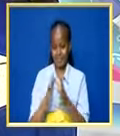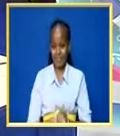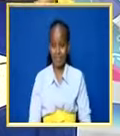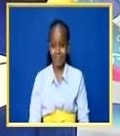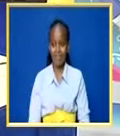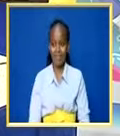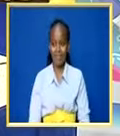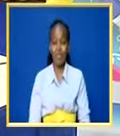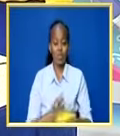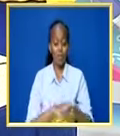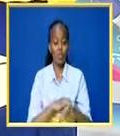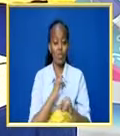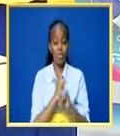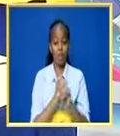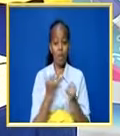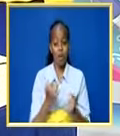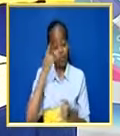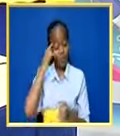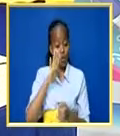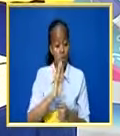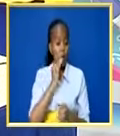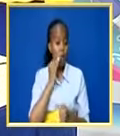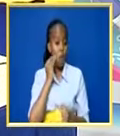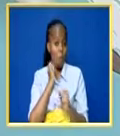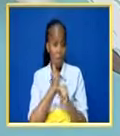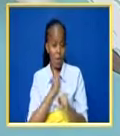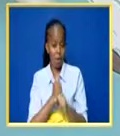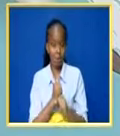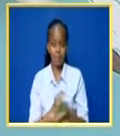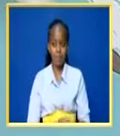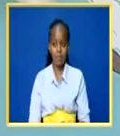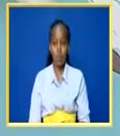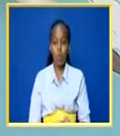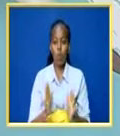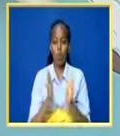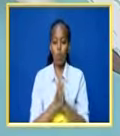Hey. Beautiful. Now for your home task. With the